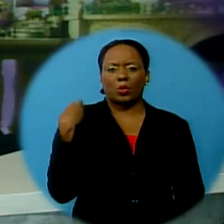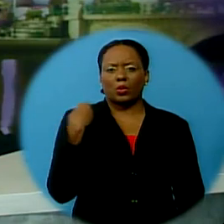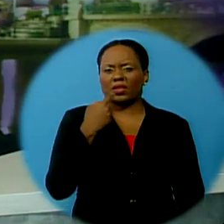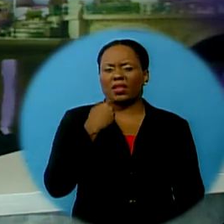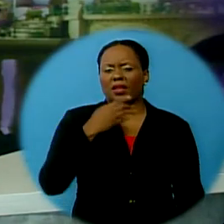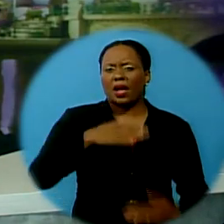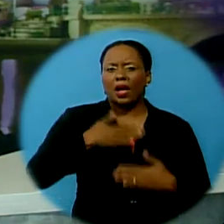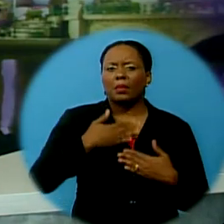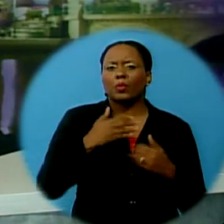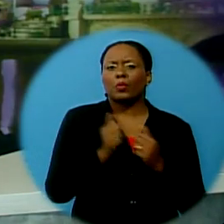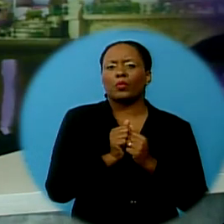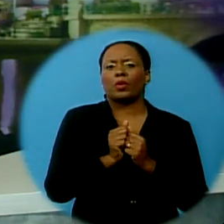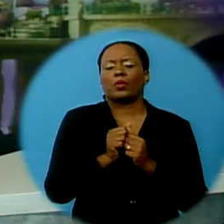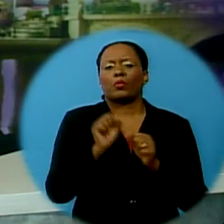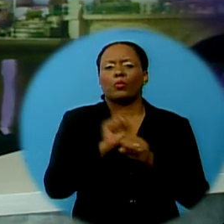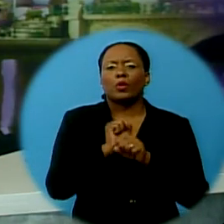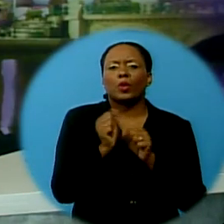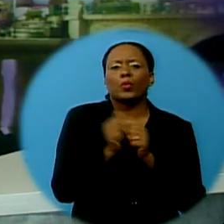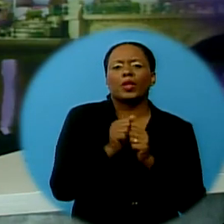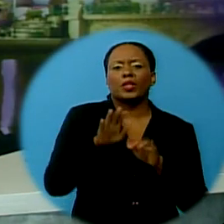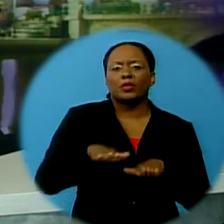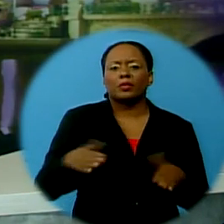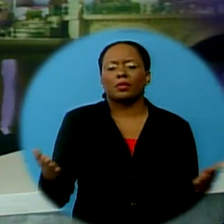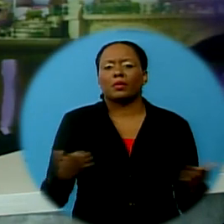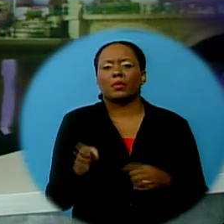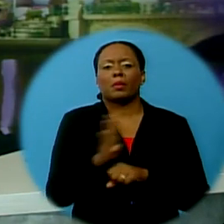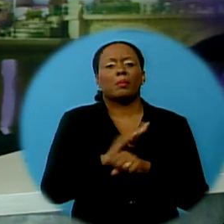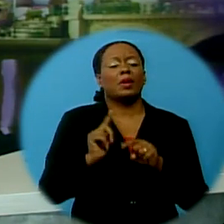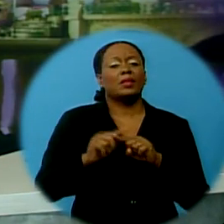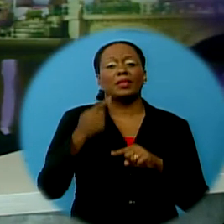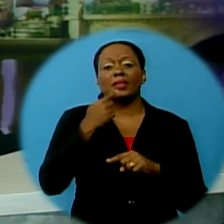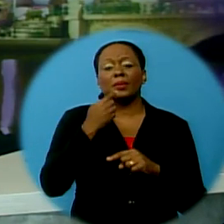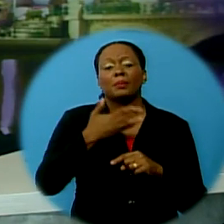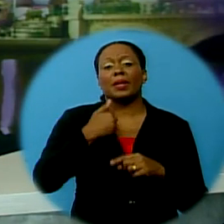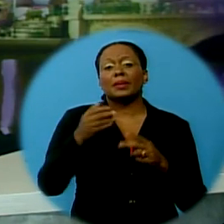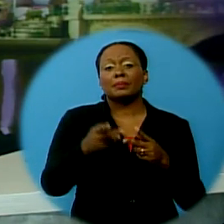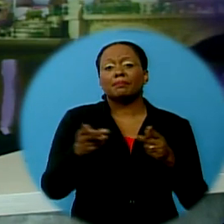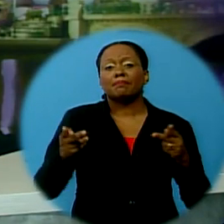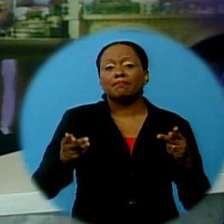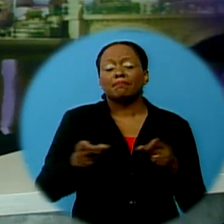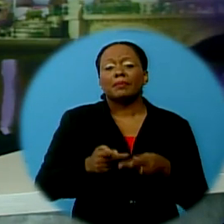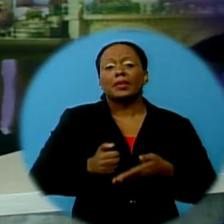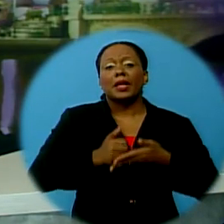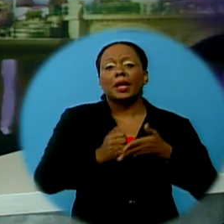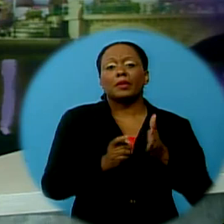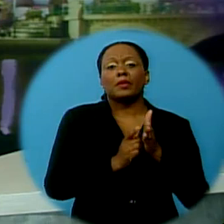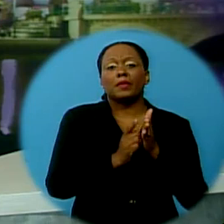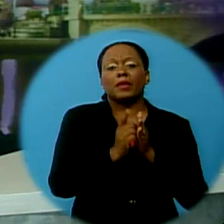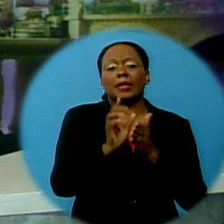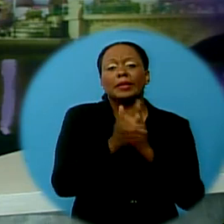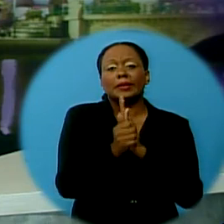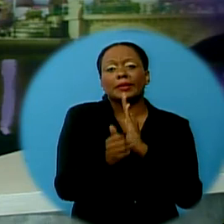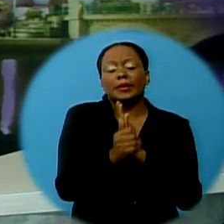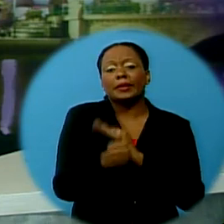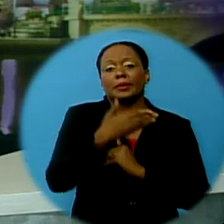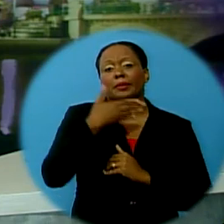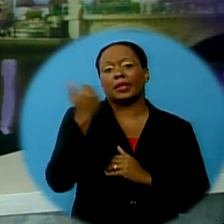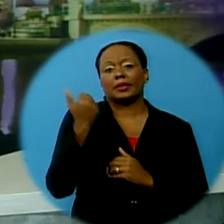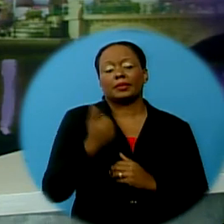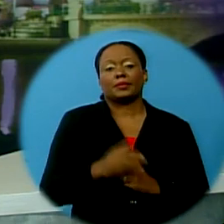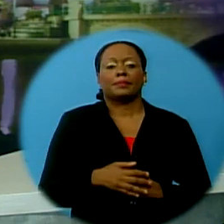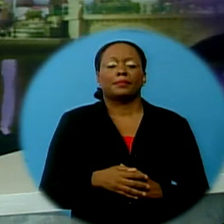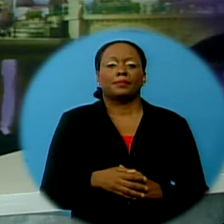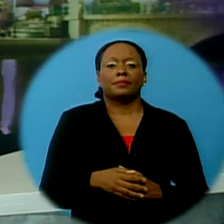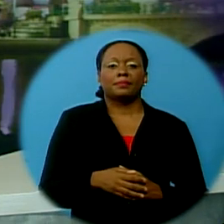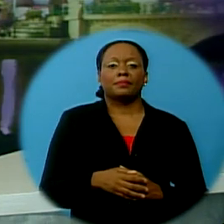he was pleased to work with the kids and coaches here in Barbados. However, he added that better facilities would assist in their development.